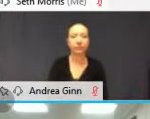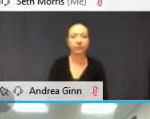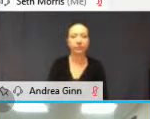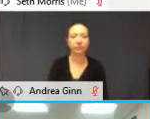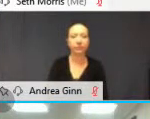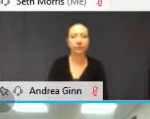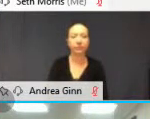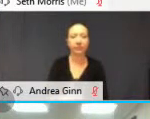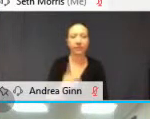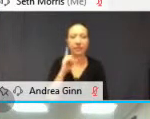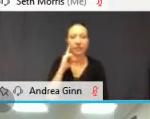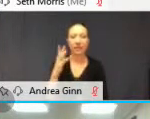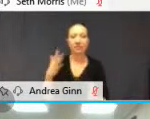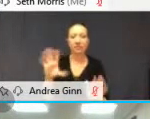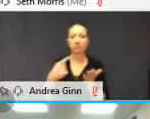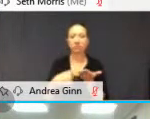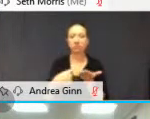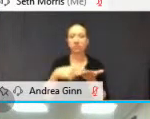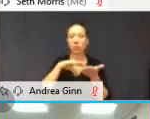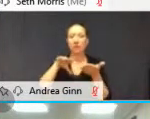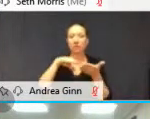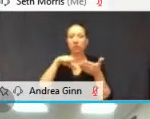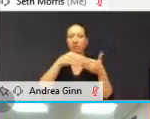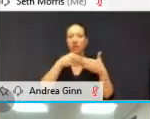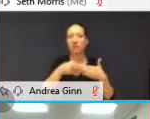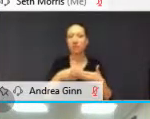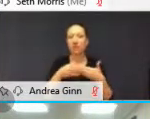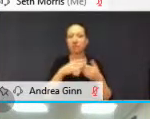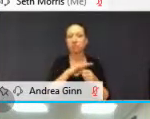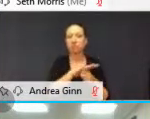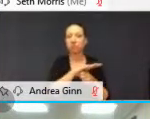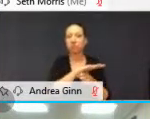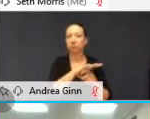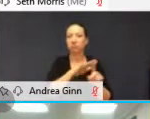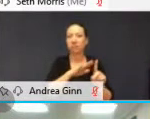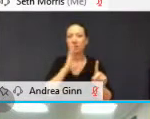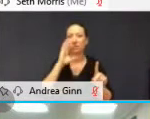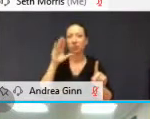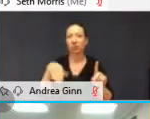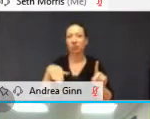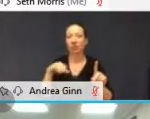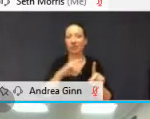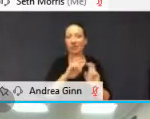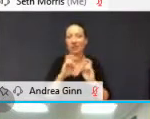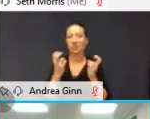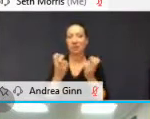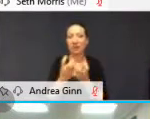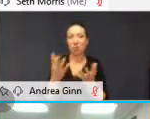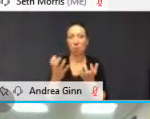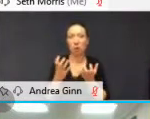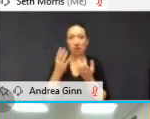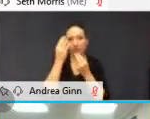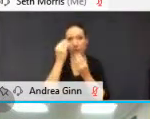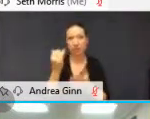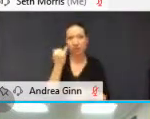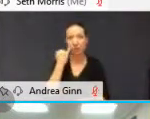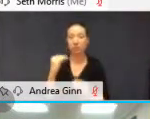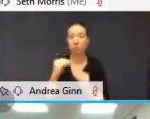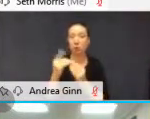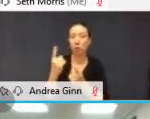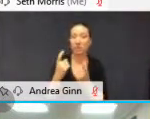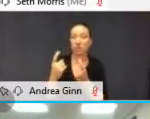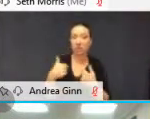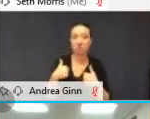the flexibilities, but I know that was certainly a focus of the committee. So if there's additional questions, I'm happy to take